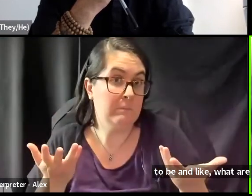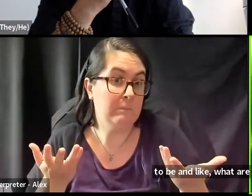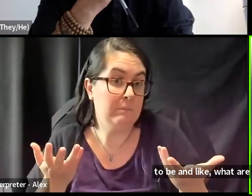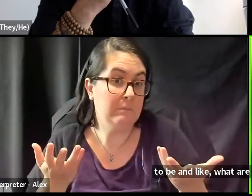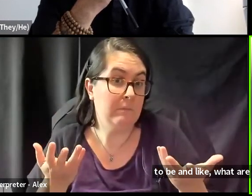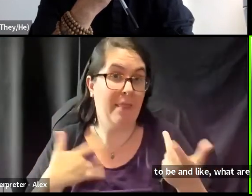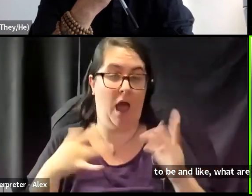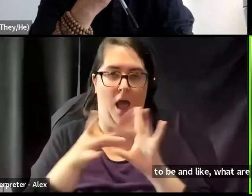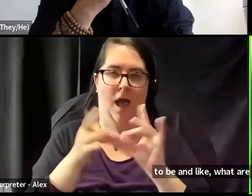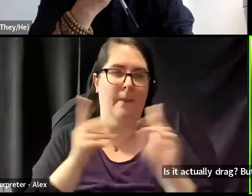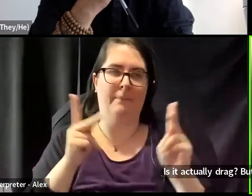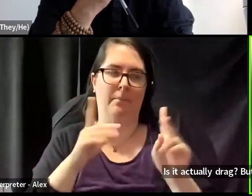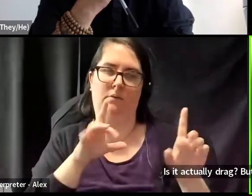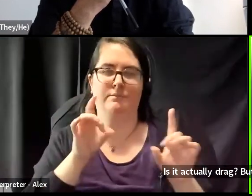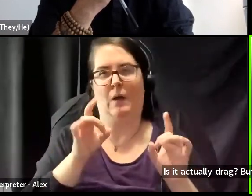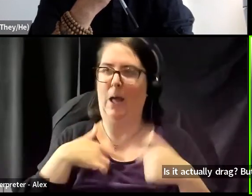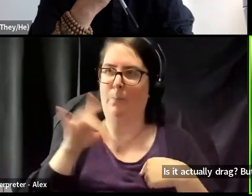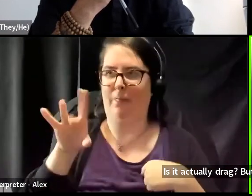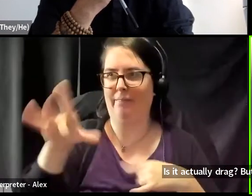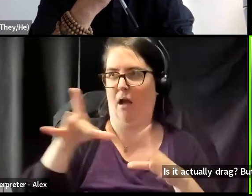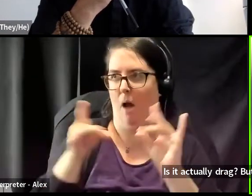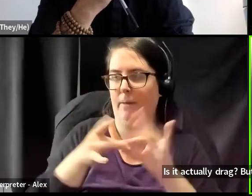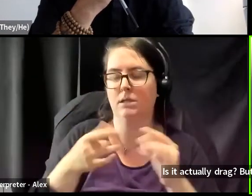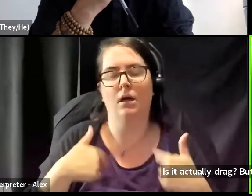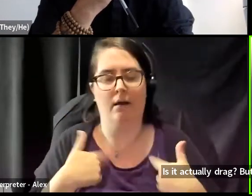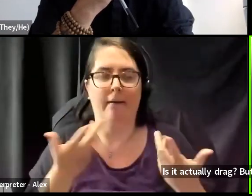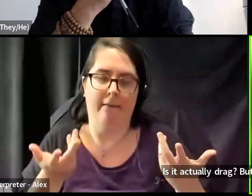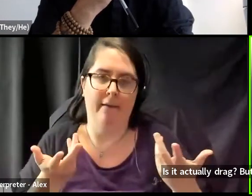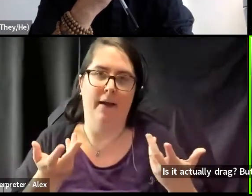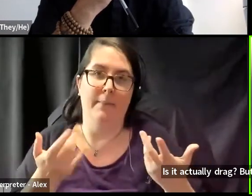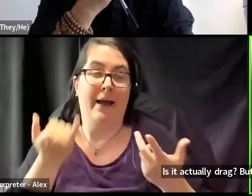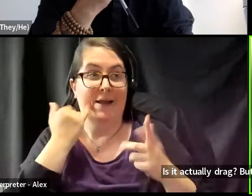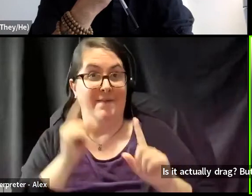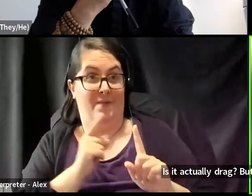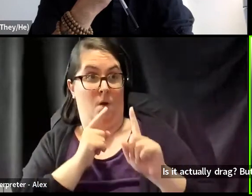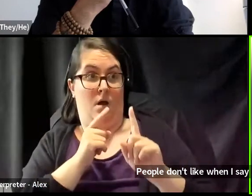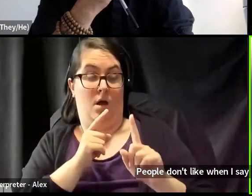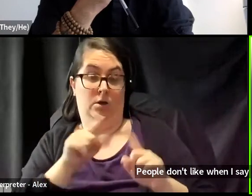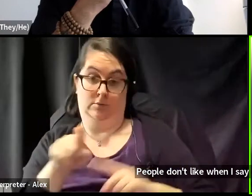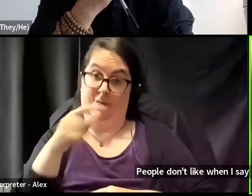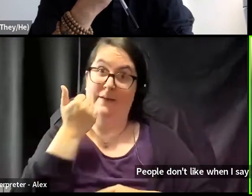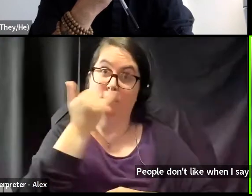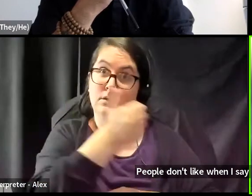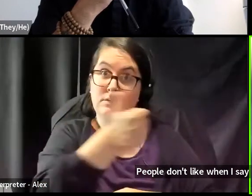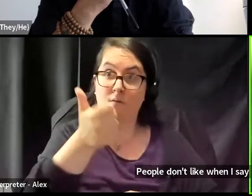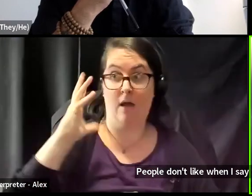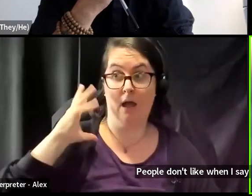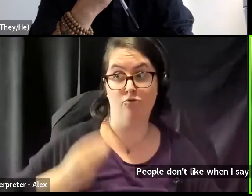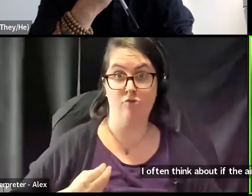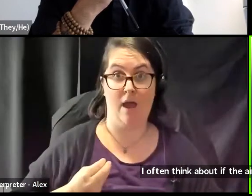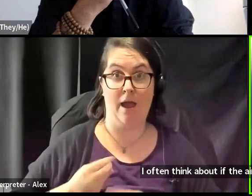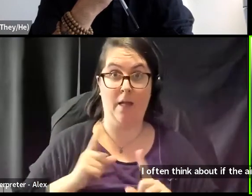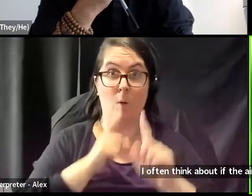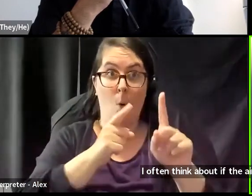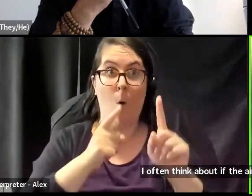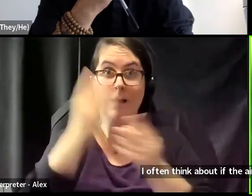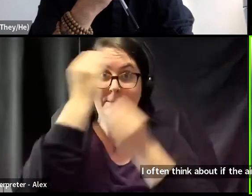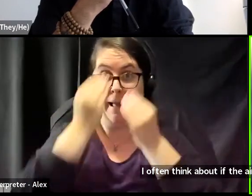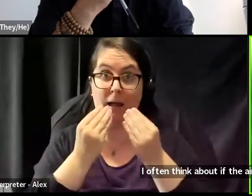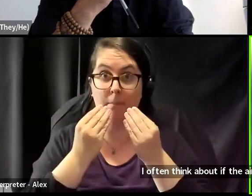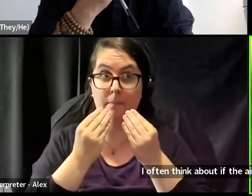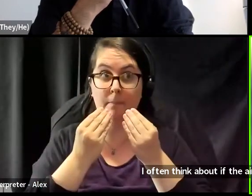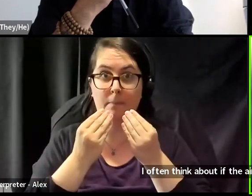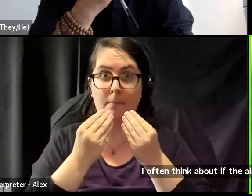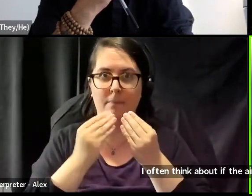when I say that as well, but you know, I often think about, if the aim for you as a drag artist is to just wear makeup, that's you're basically a